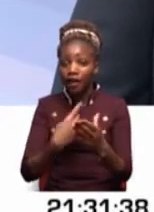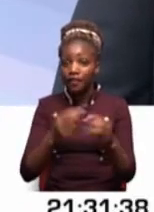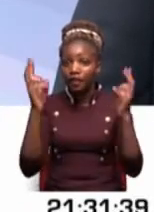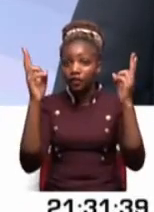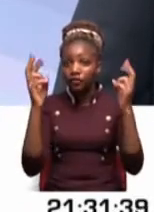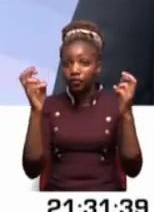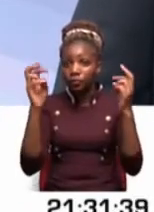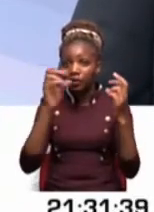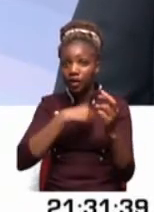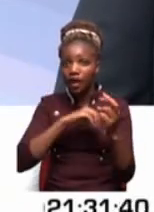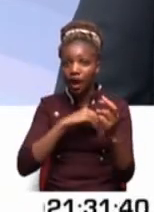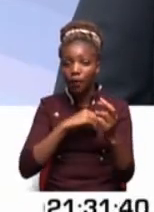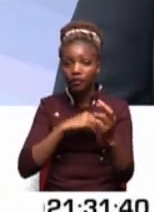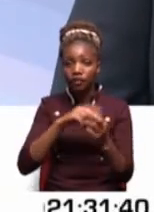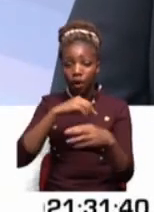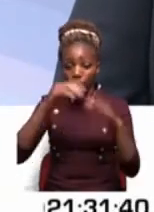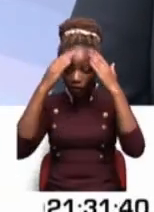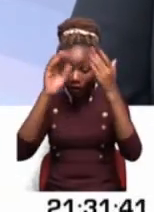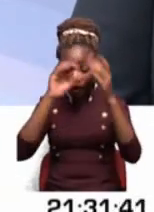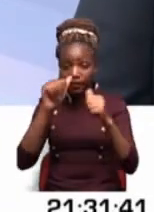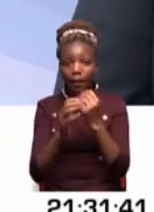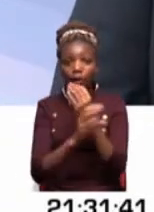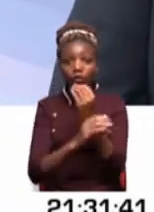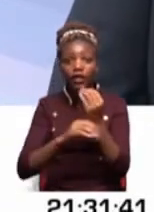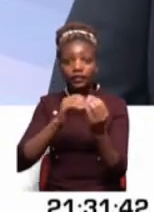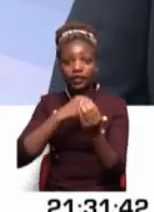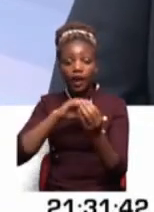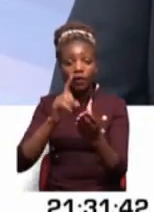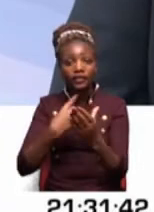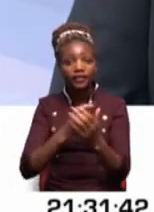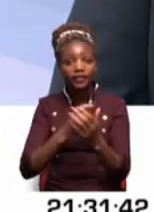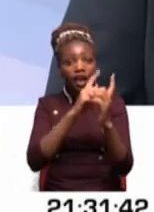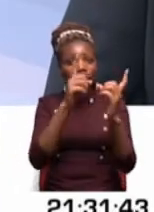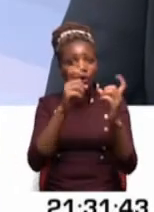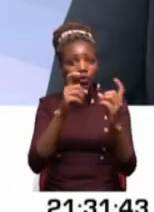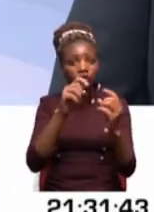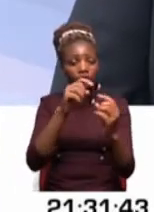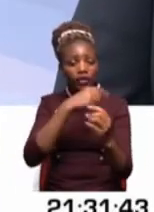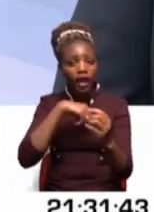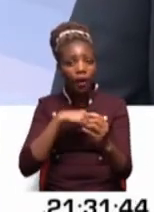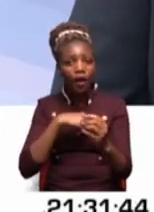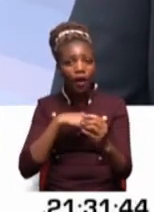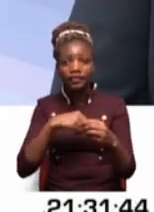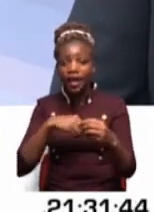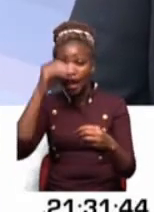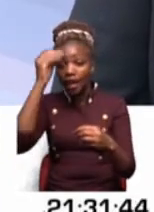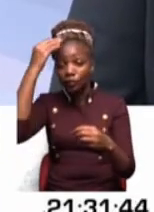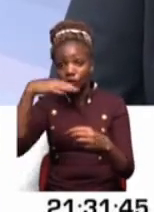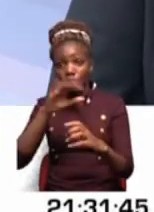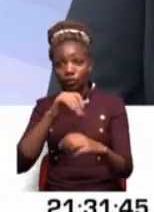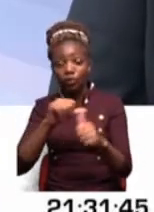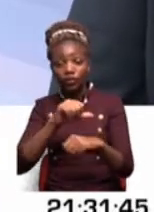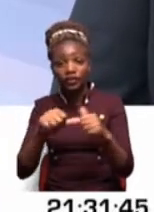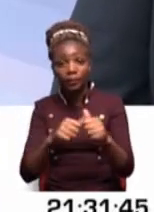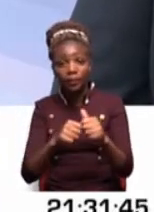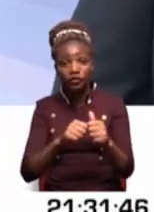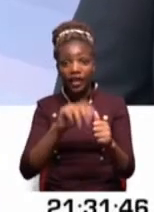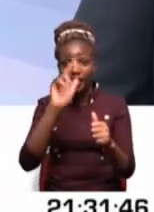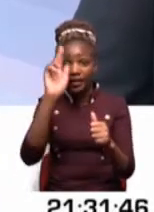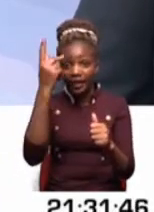studio being the state of the nation. The question we are asking you is whether Kenya is better off or worse off as of now. Twitter